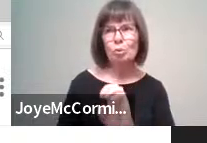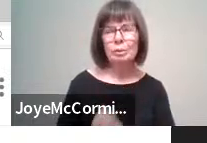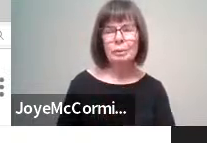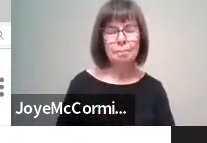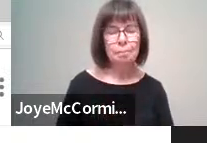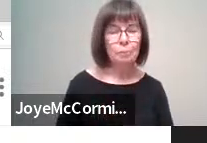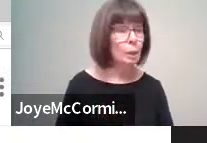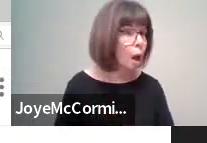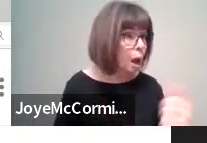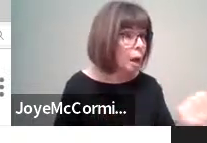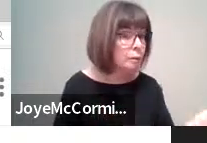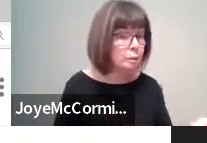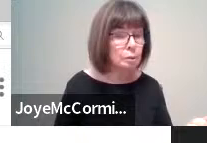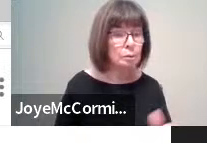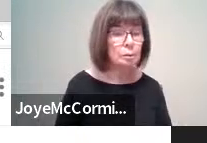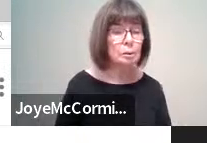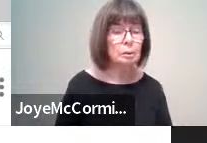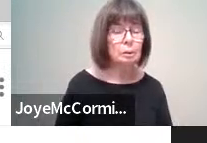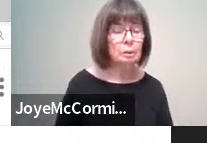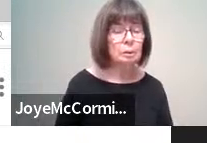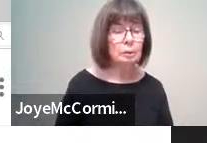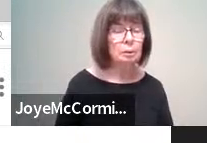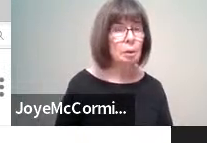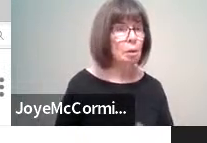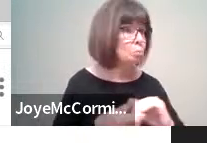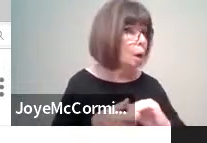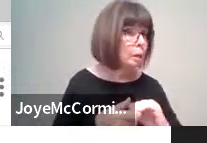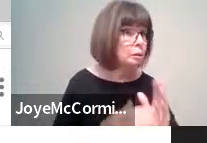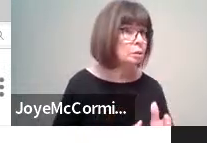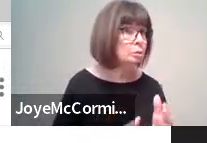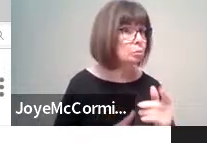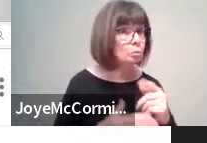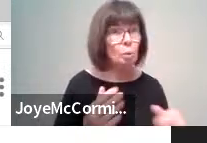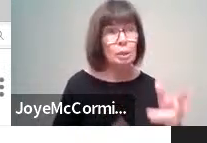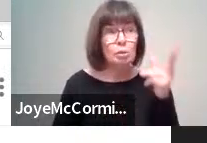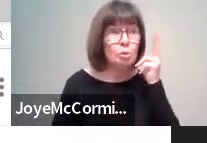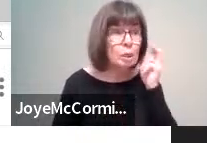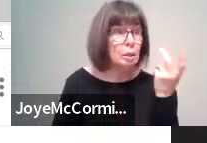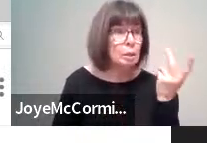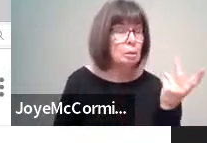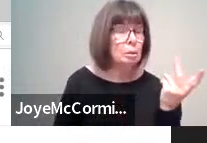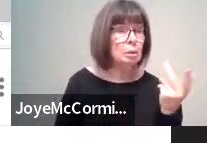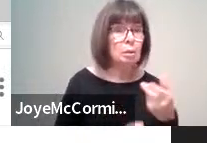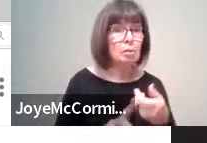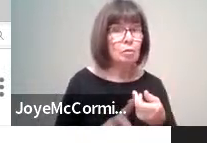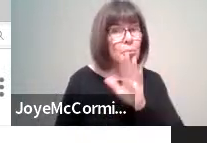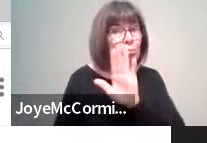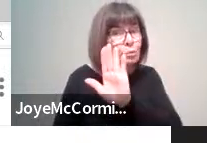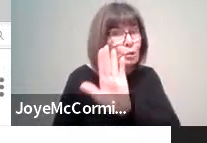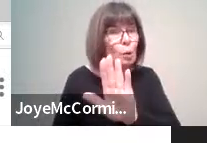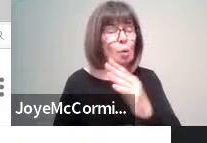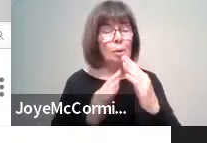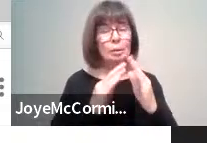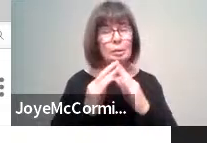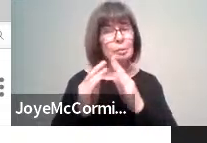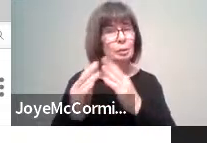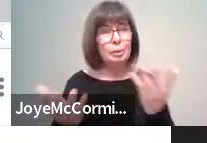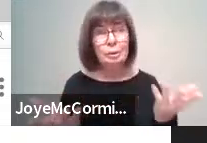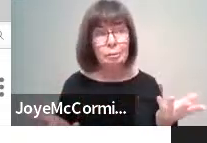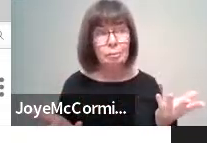love to hear from any other partners or folks about what are you hearing from your communities about the new